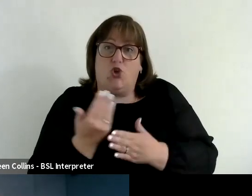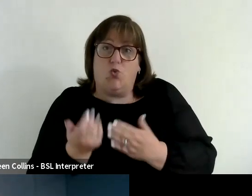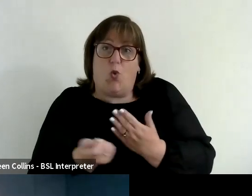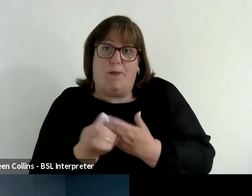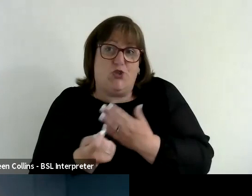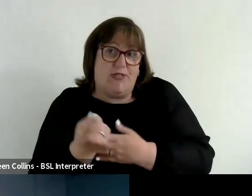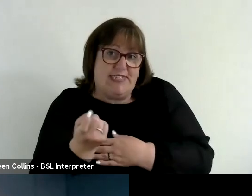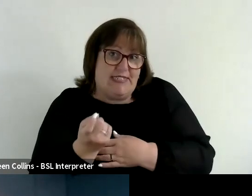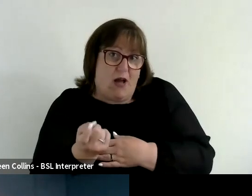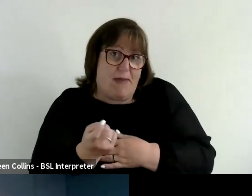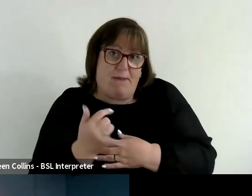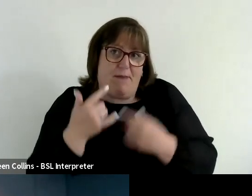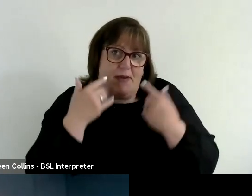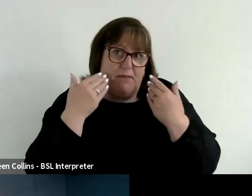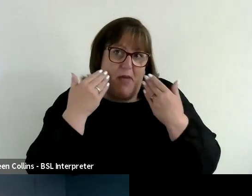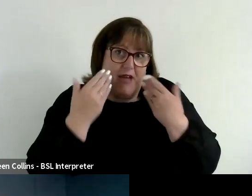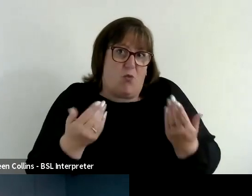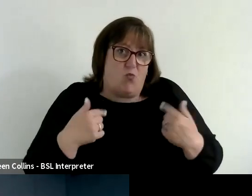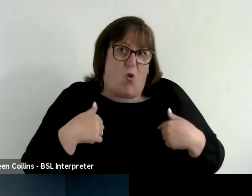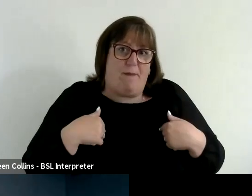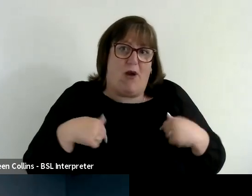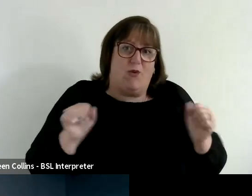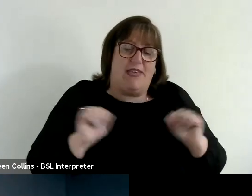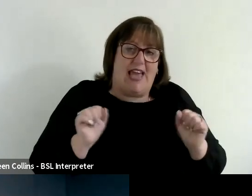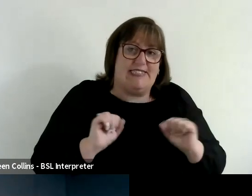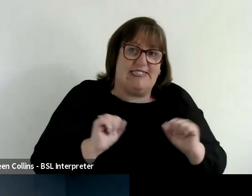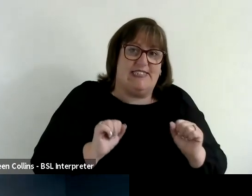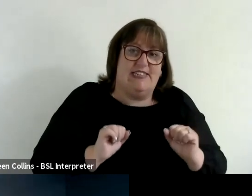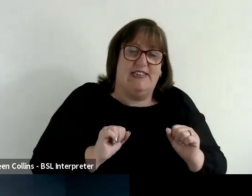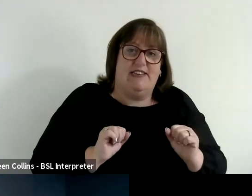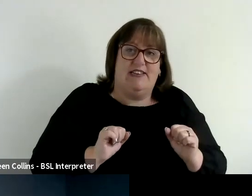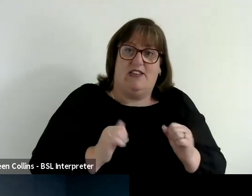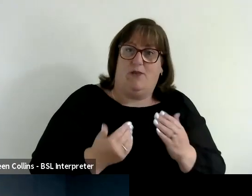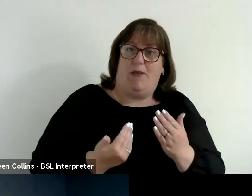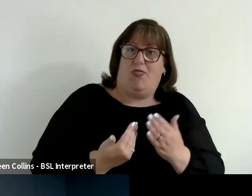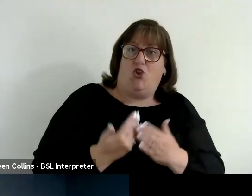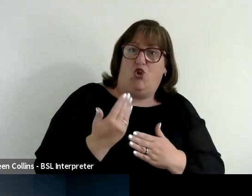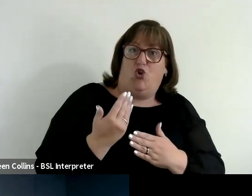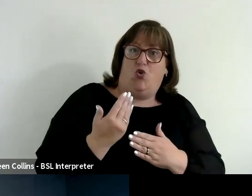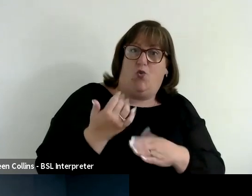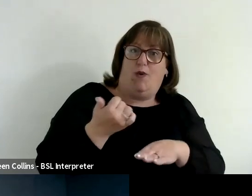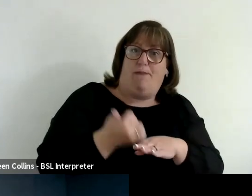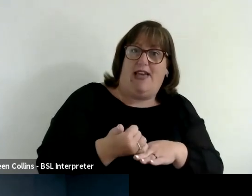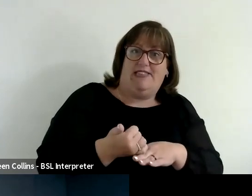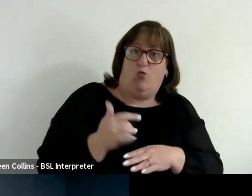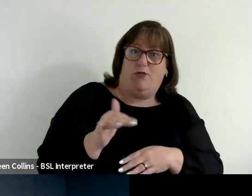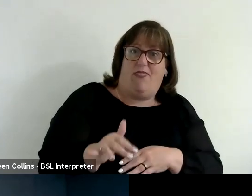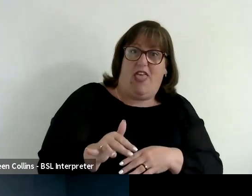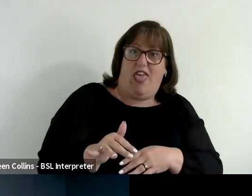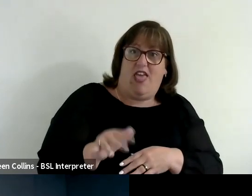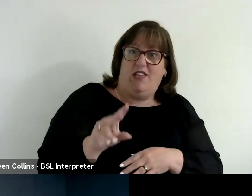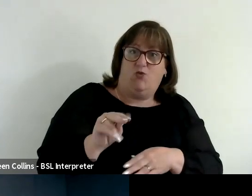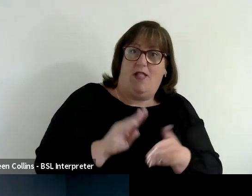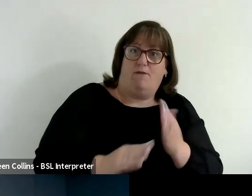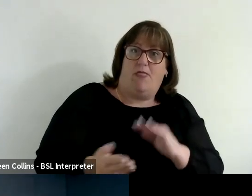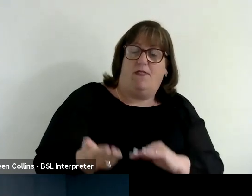yet. Or the jobs in 4 Studio, for example, didn't exist. Most of them didn't exist 12 months ago. So